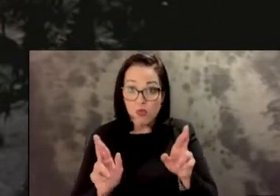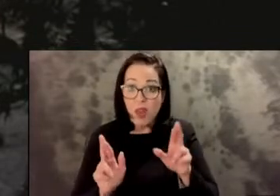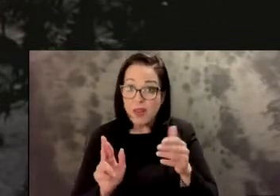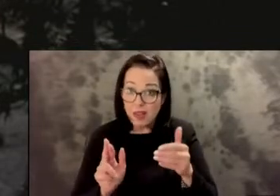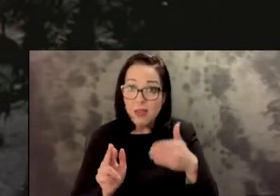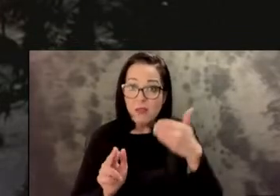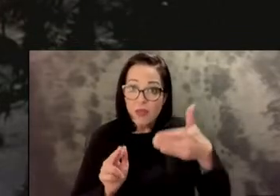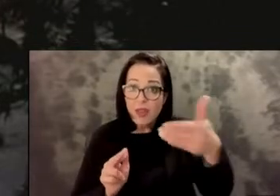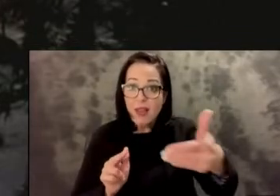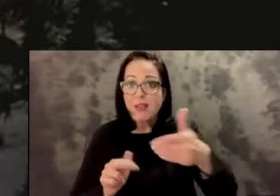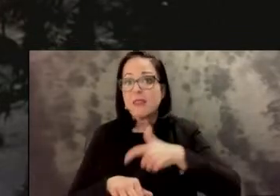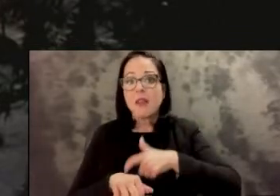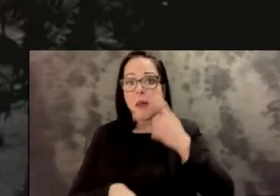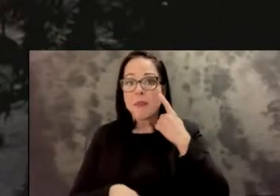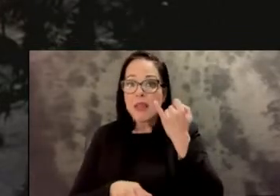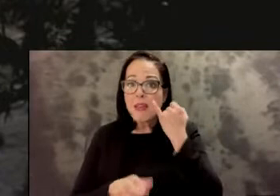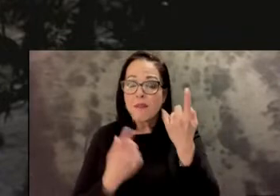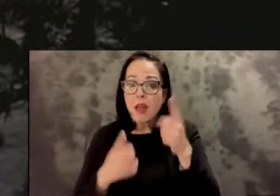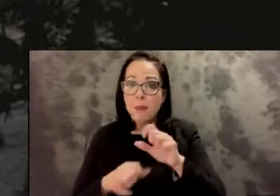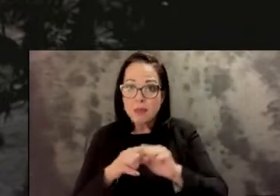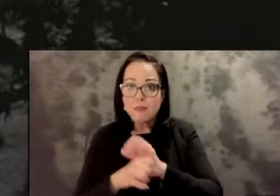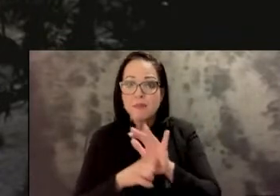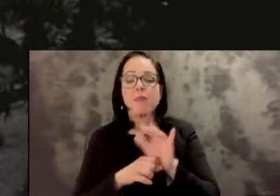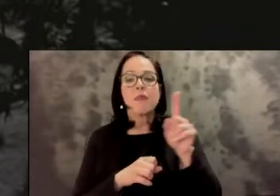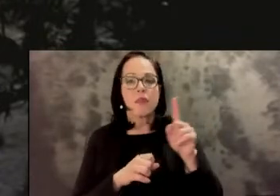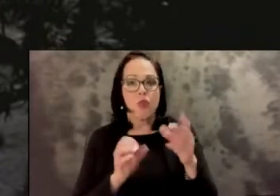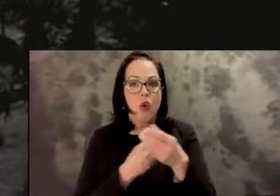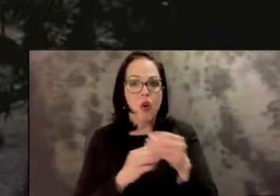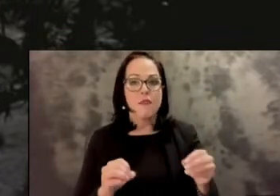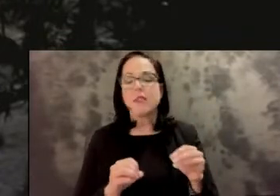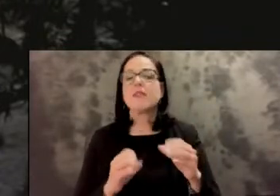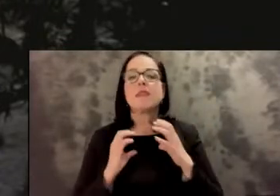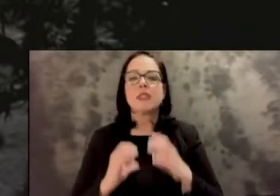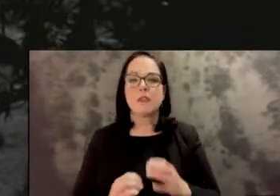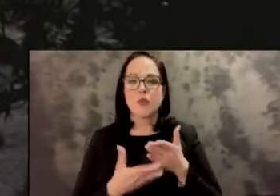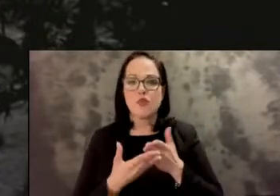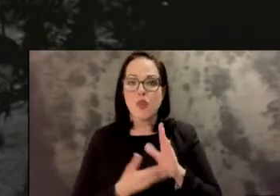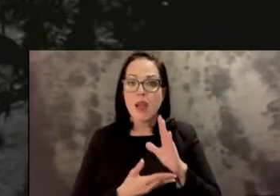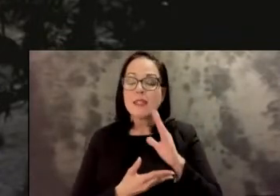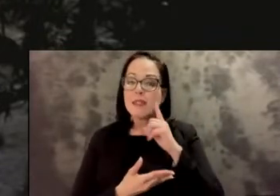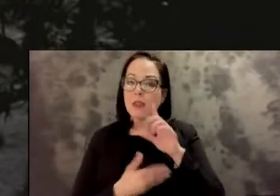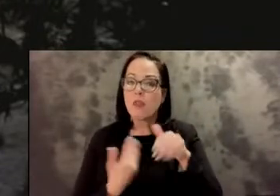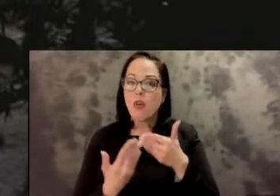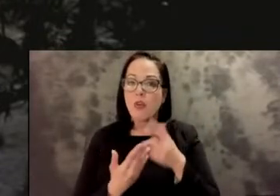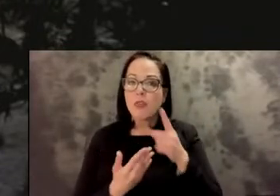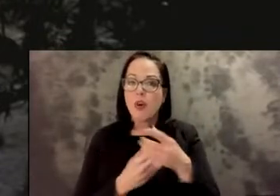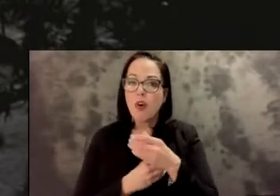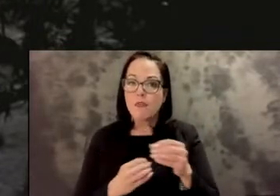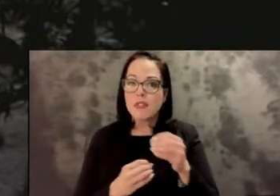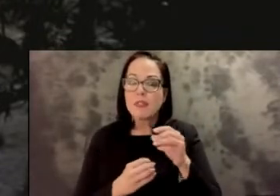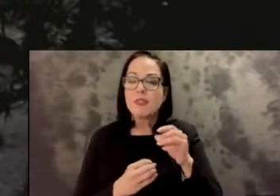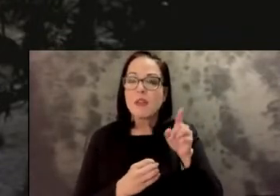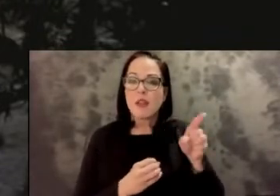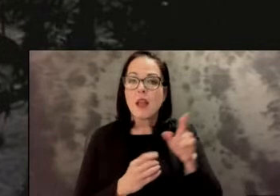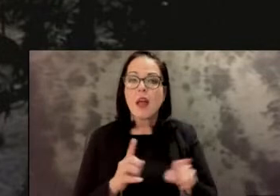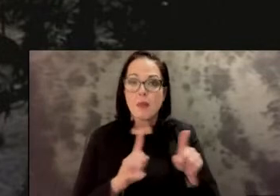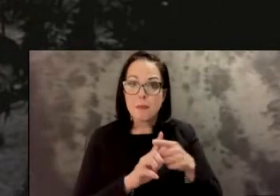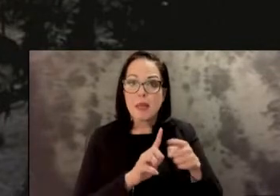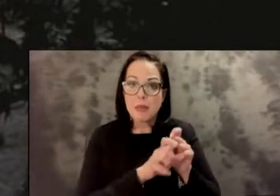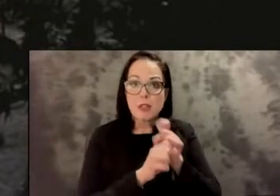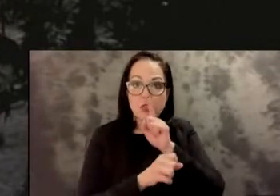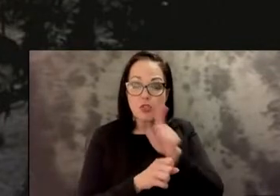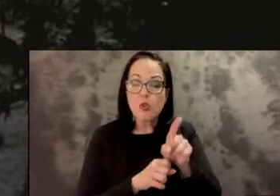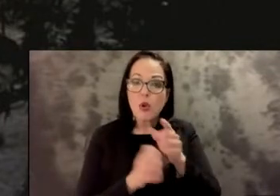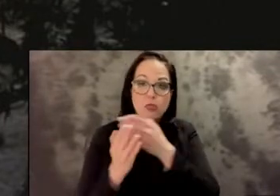expertise of the Office of Civil Rights of the U.S. Department of Health and Human Services and other civil rights enforcement agencies across government